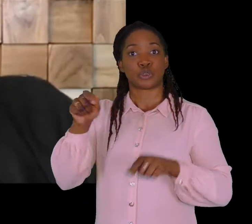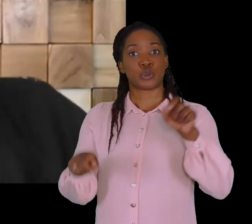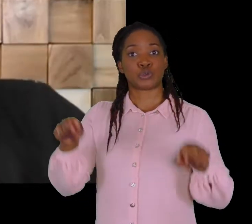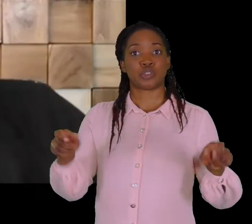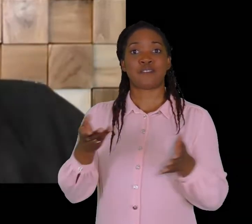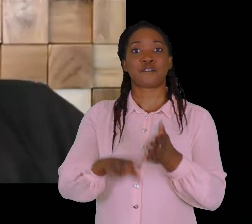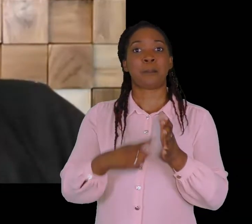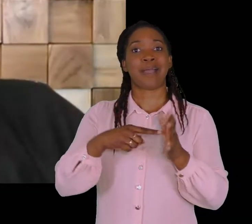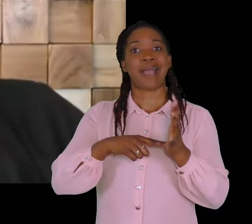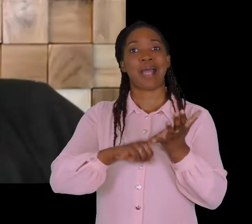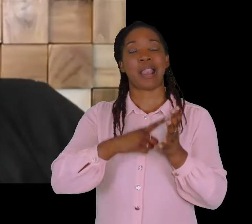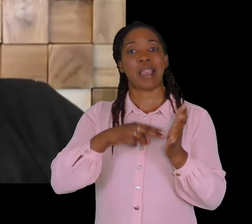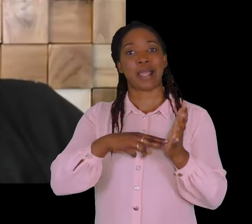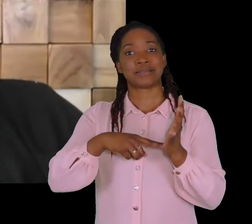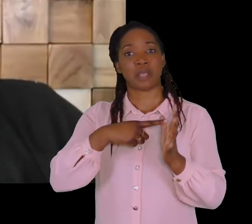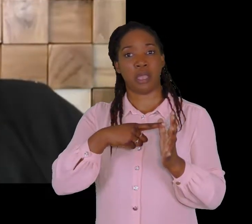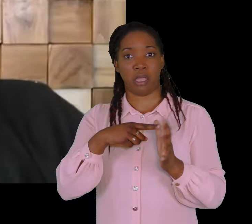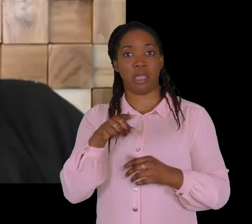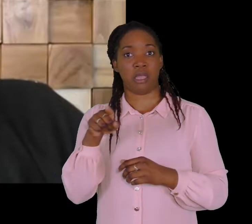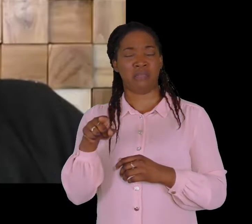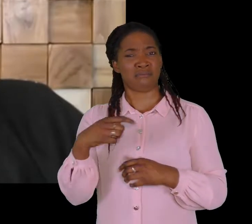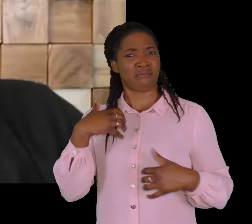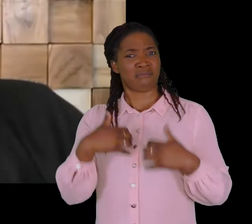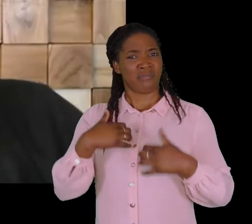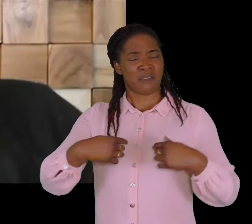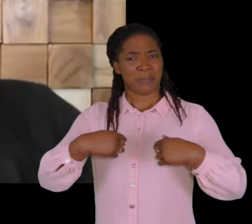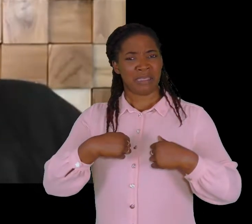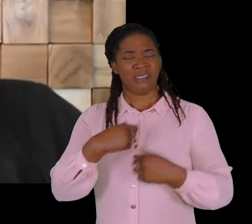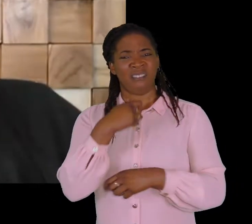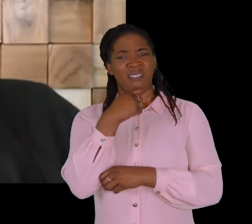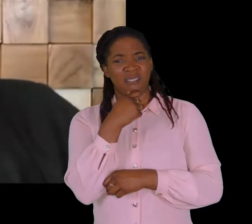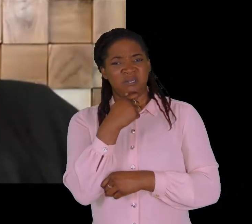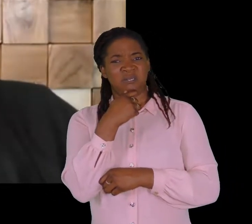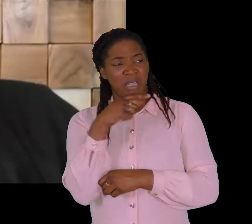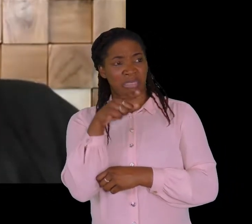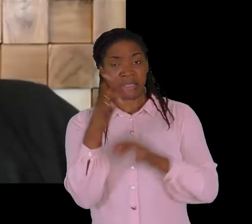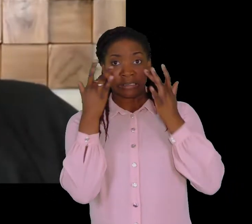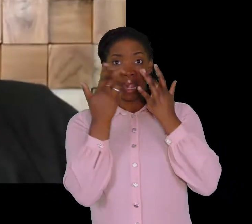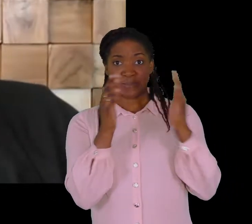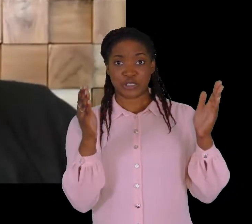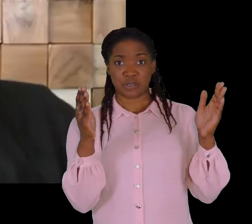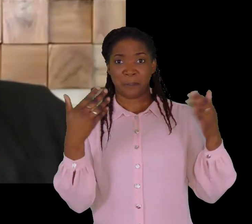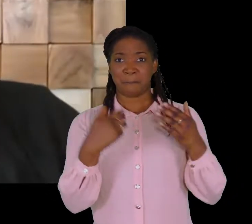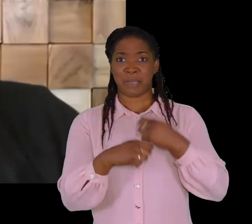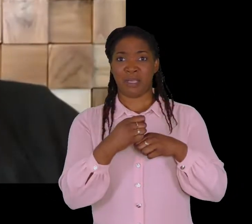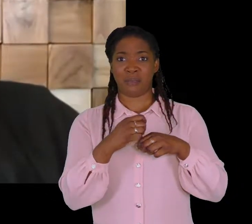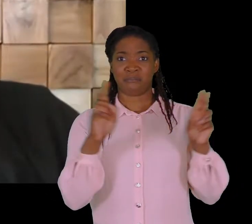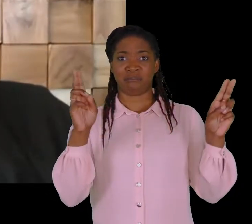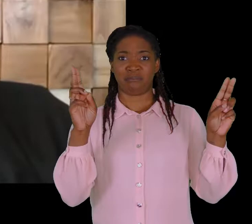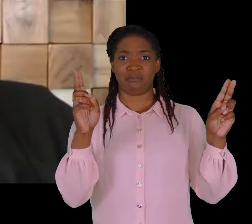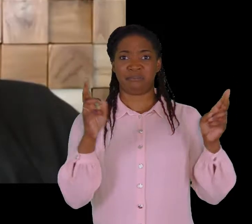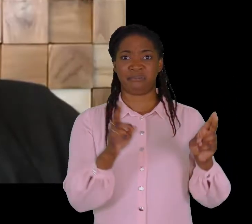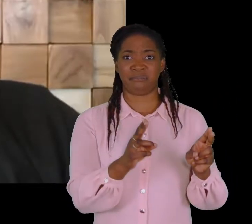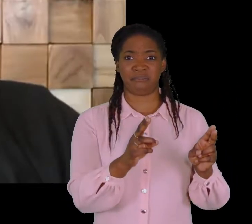Atlanta University. One of the things about this project that was interesting to me was how marginal this exhibition, this particular